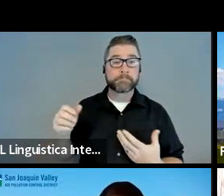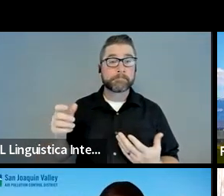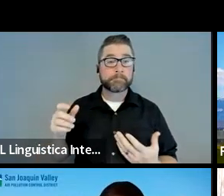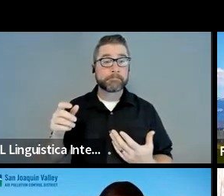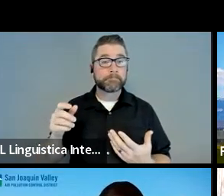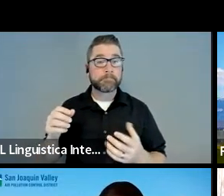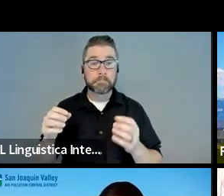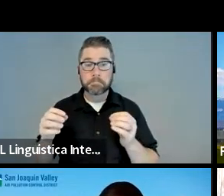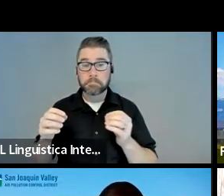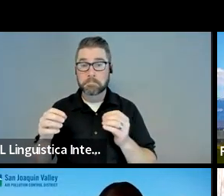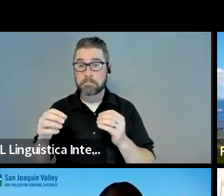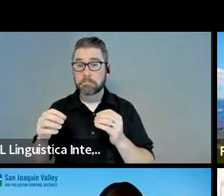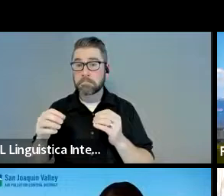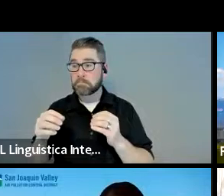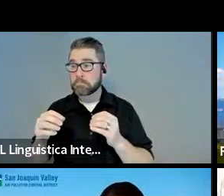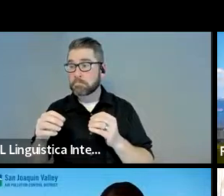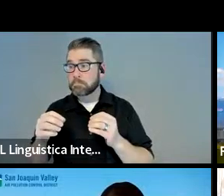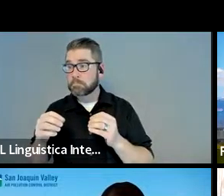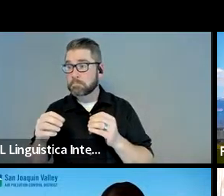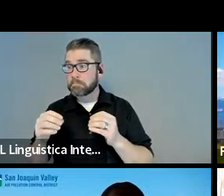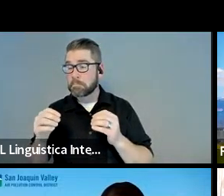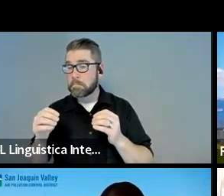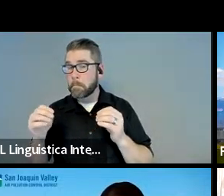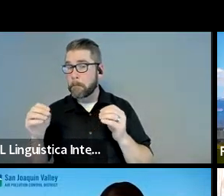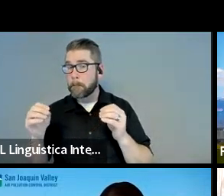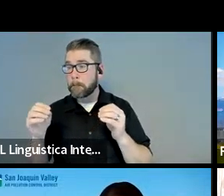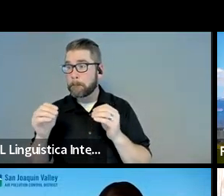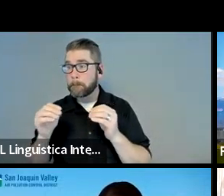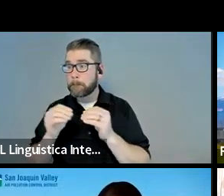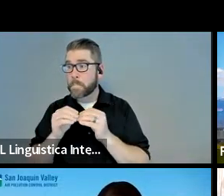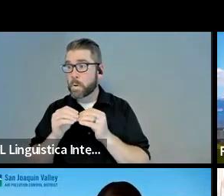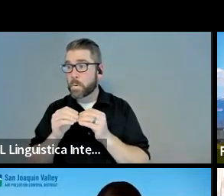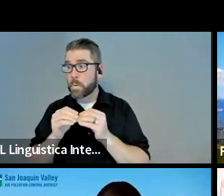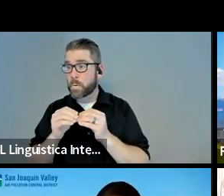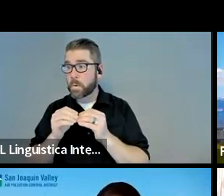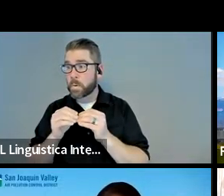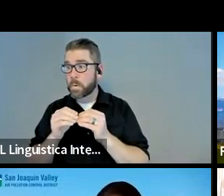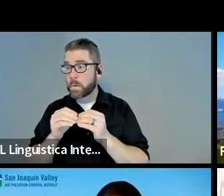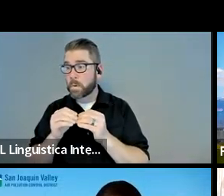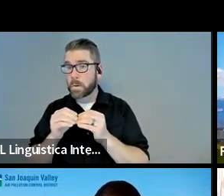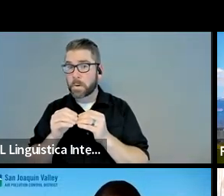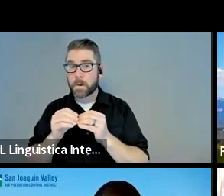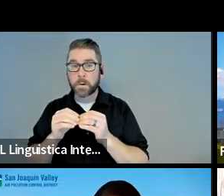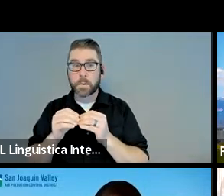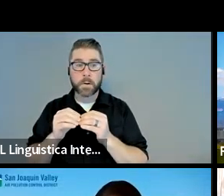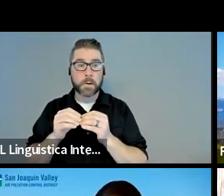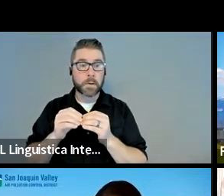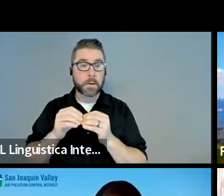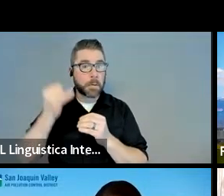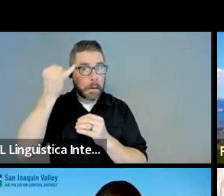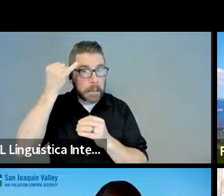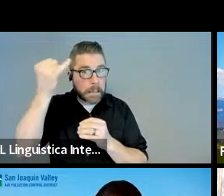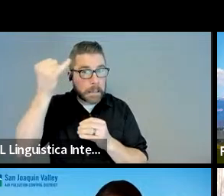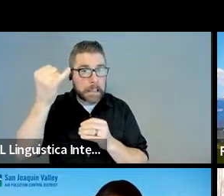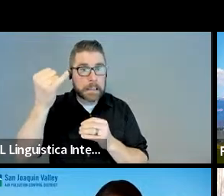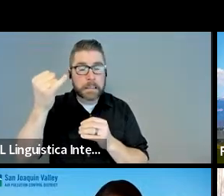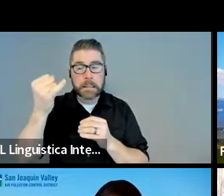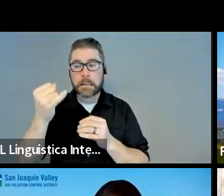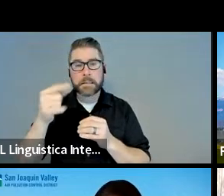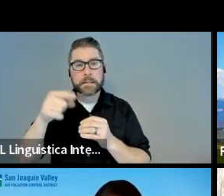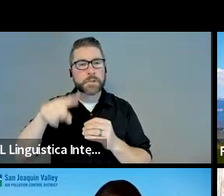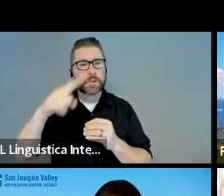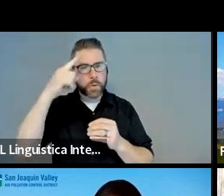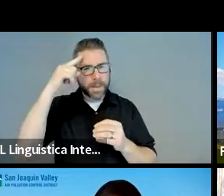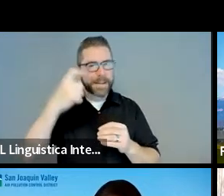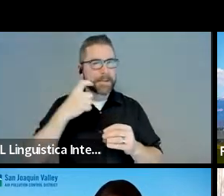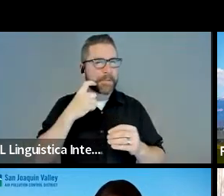anything else coming up for folks of whether or on things that worked well, things that can be improved, or just any other general reflections before